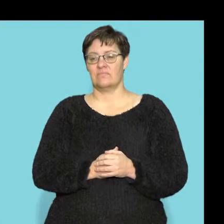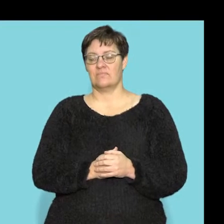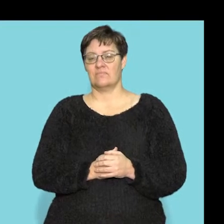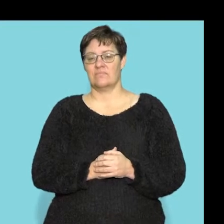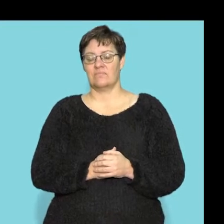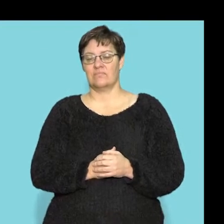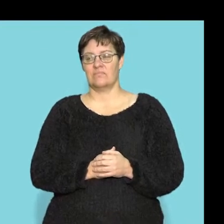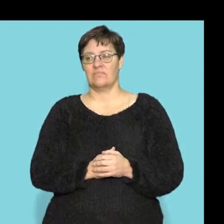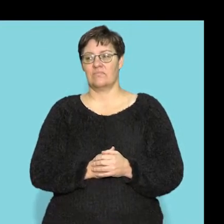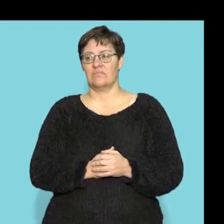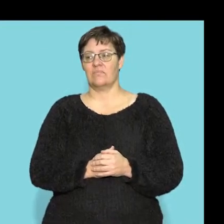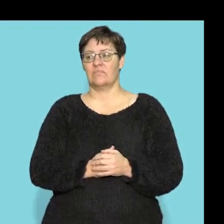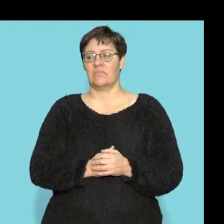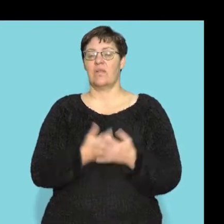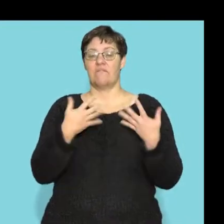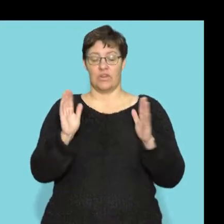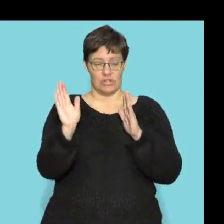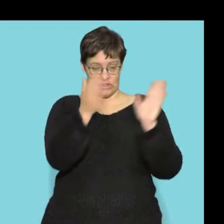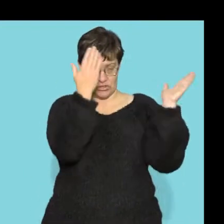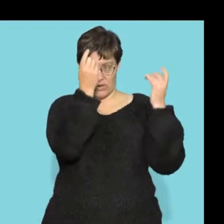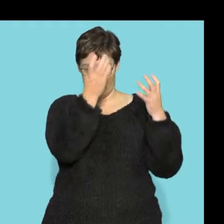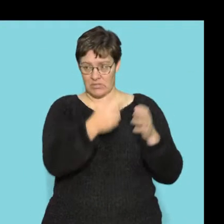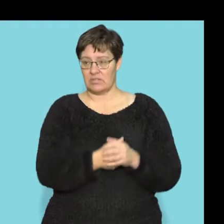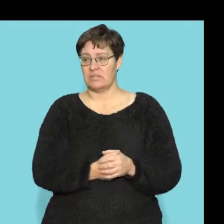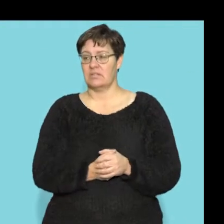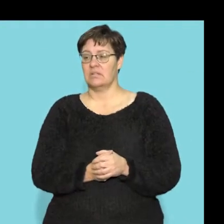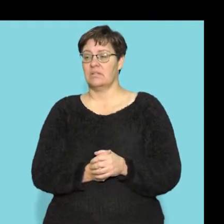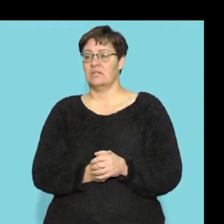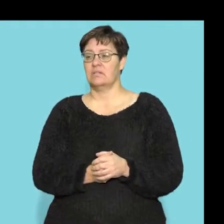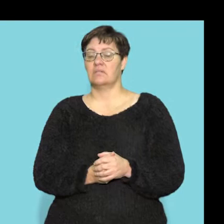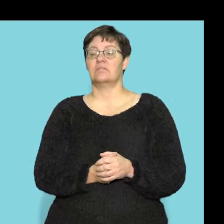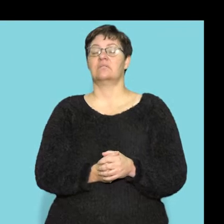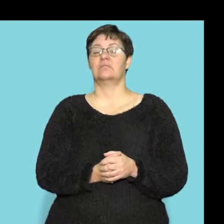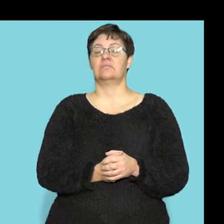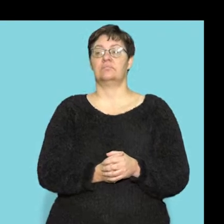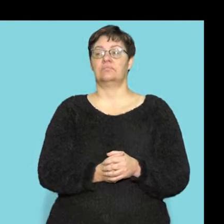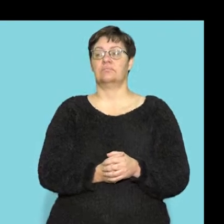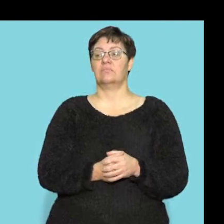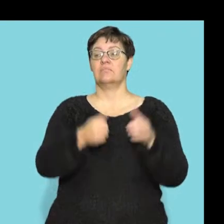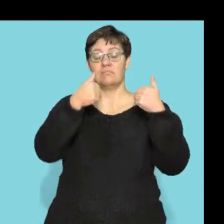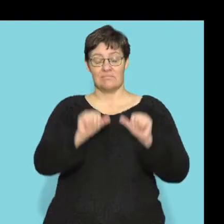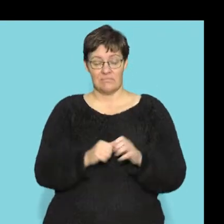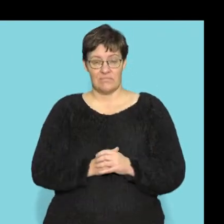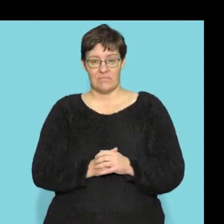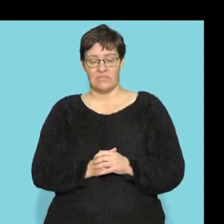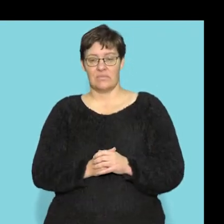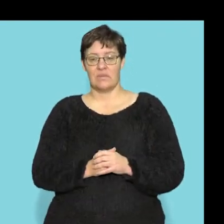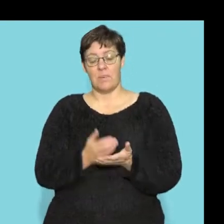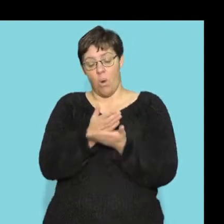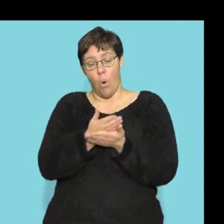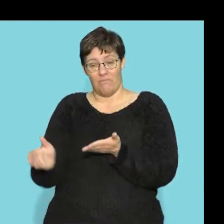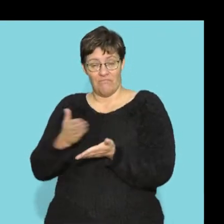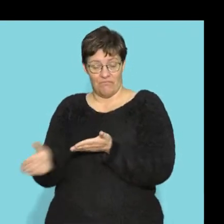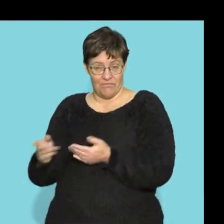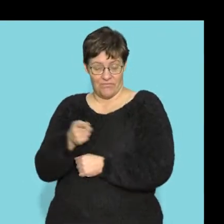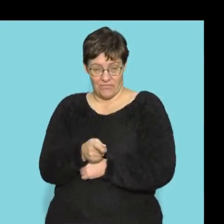So then they're telling you, okay, we've done that information, we've got that information, here we go. In terms of the disposal,